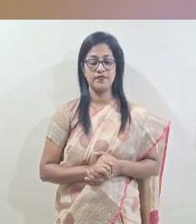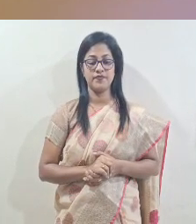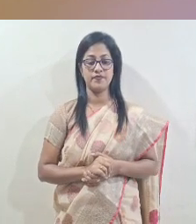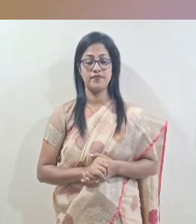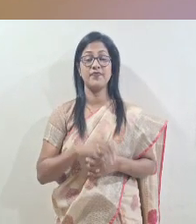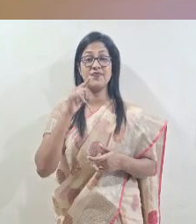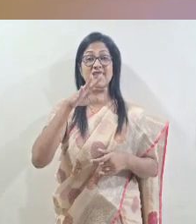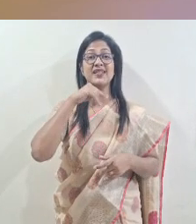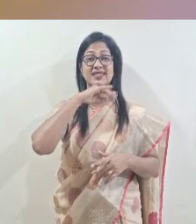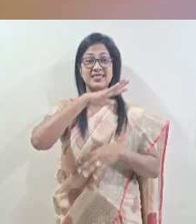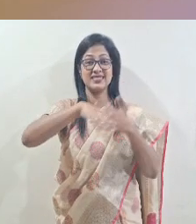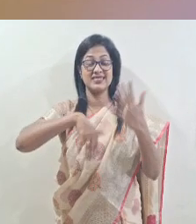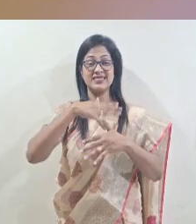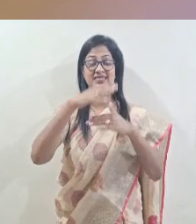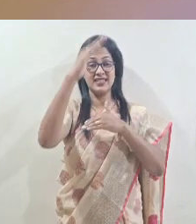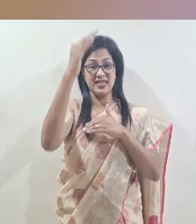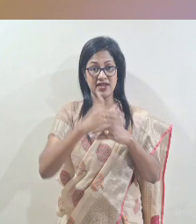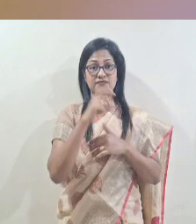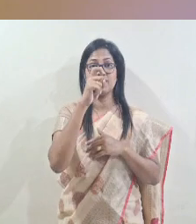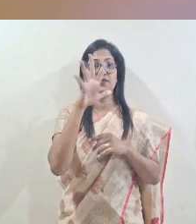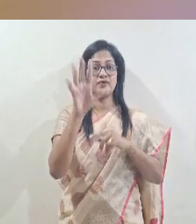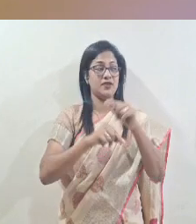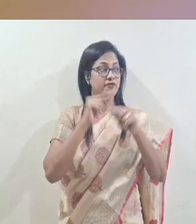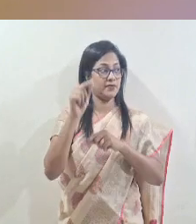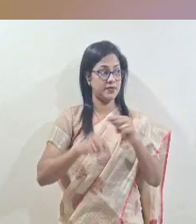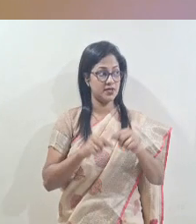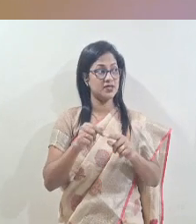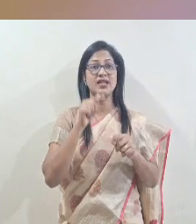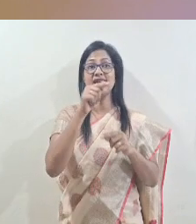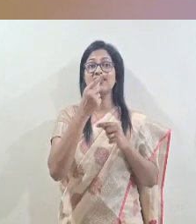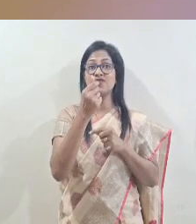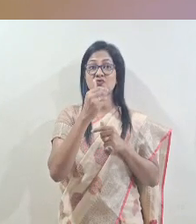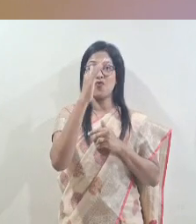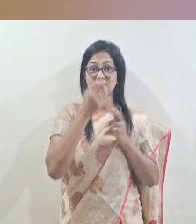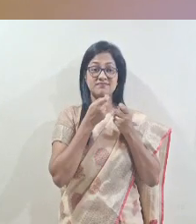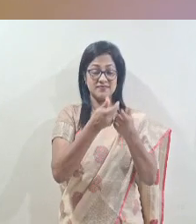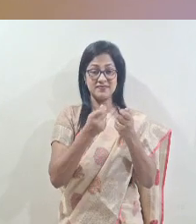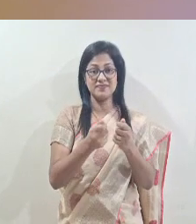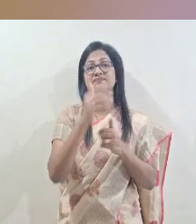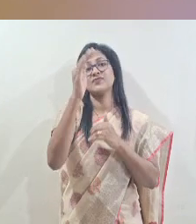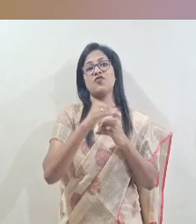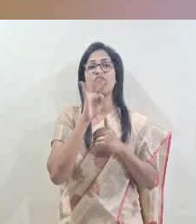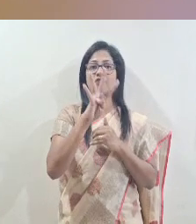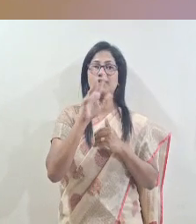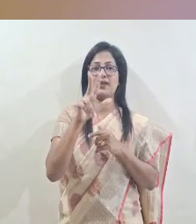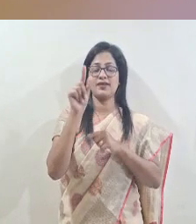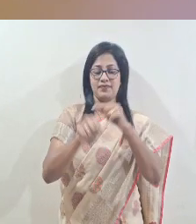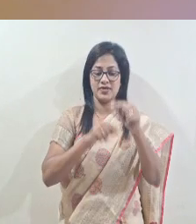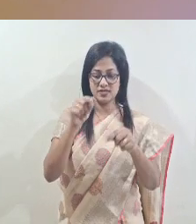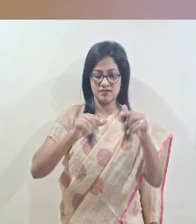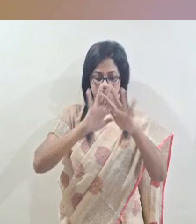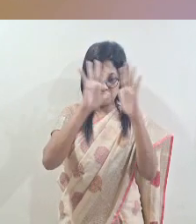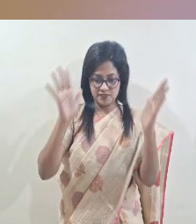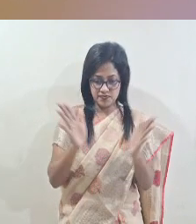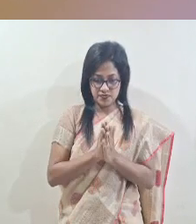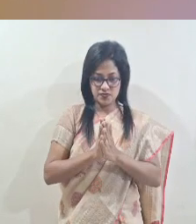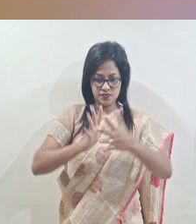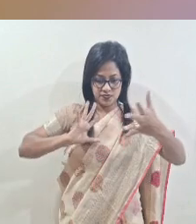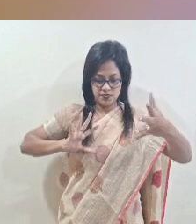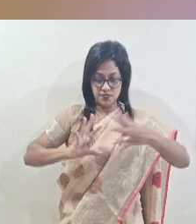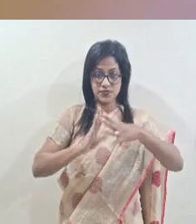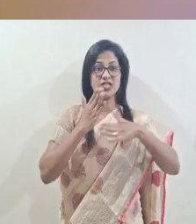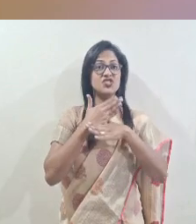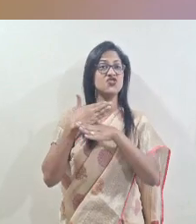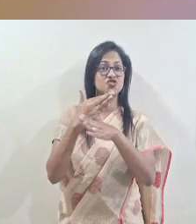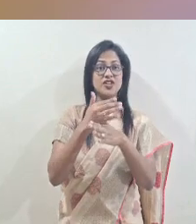GHG emission is reduced by 75% and the cost is reduced by 48%. So we conclude the modal share in this case